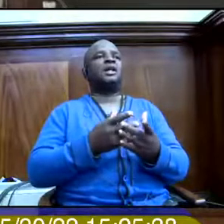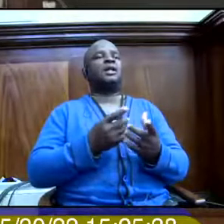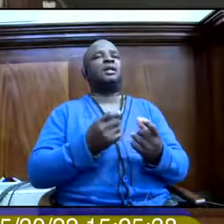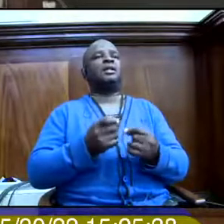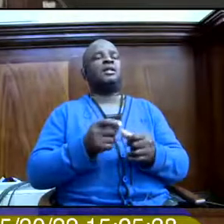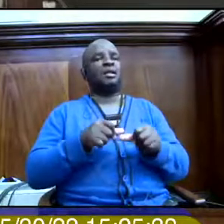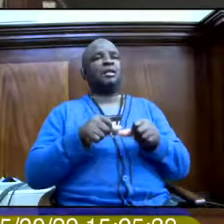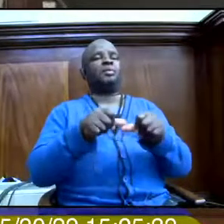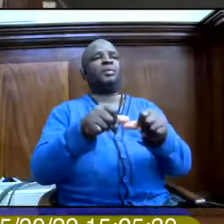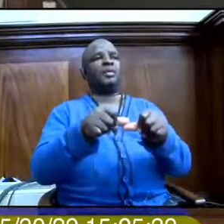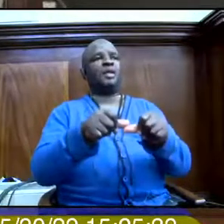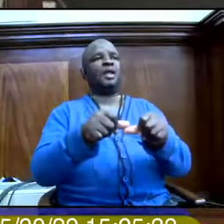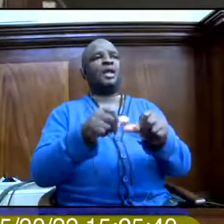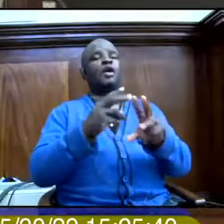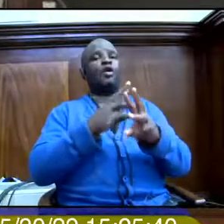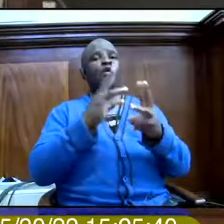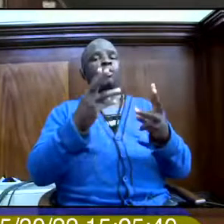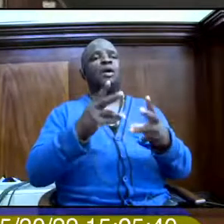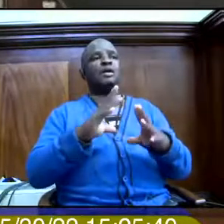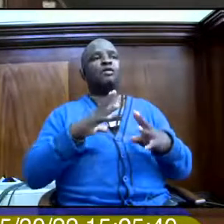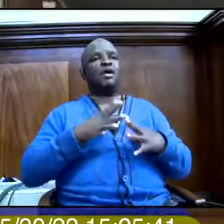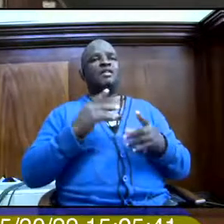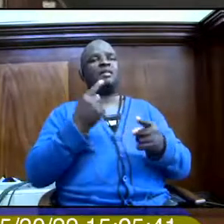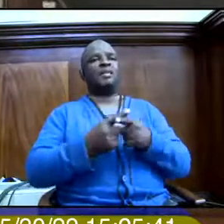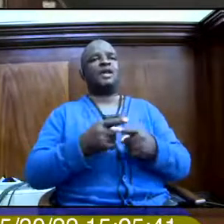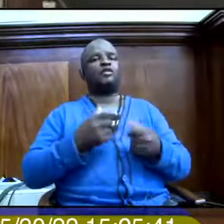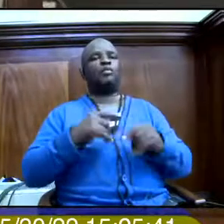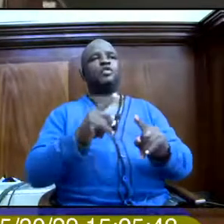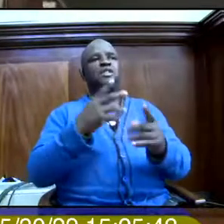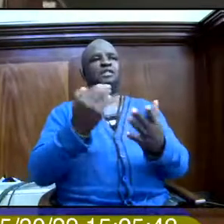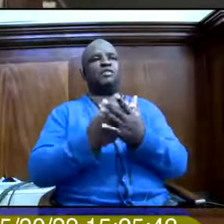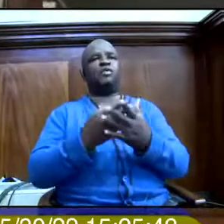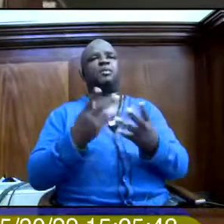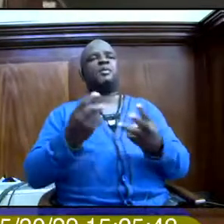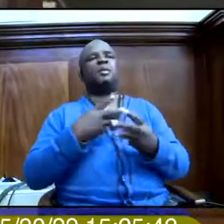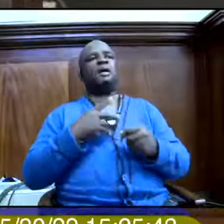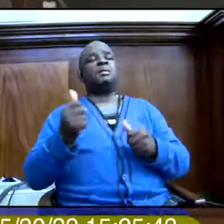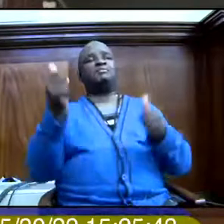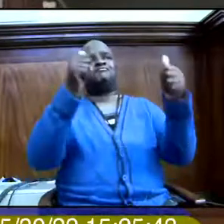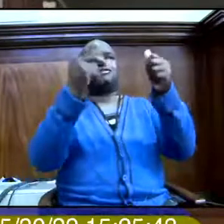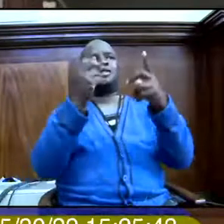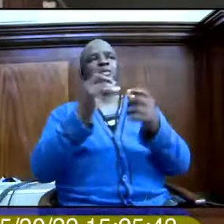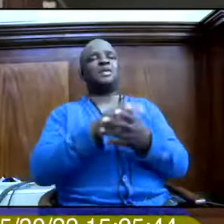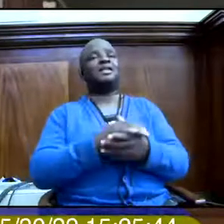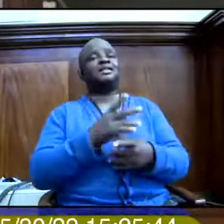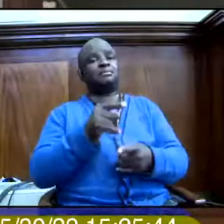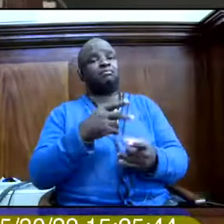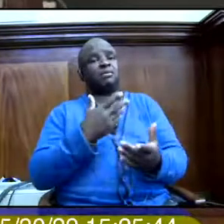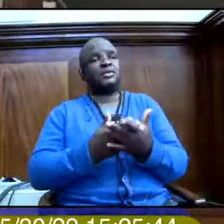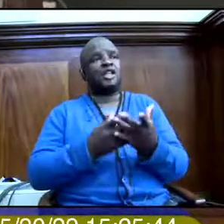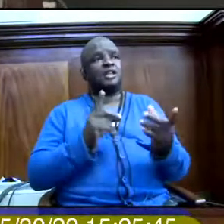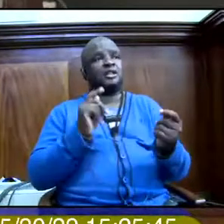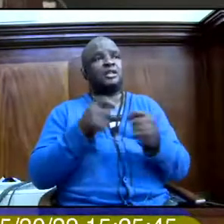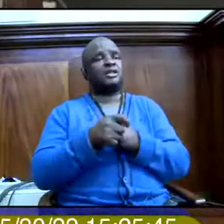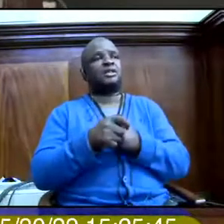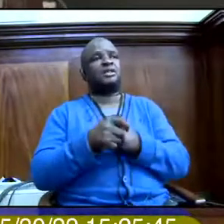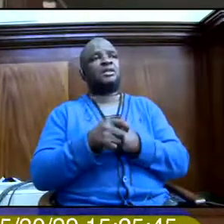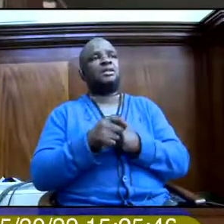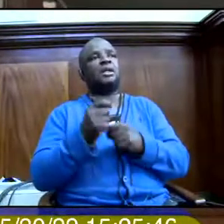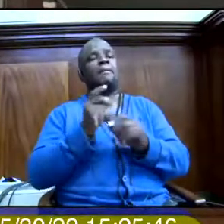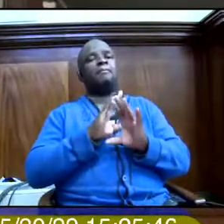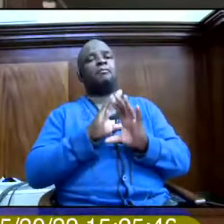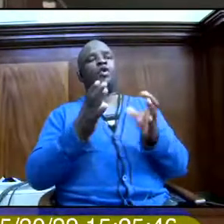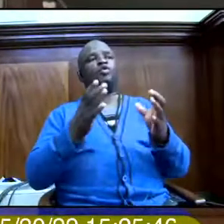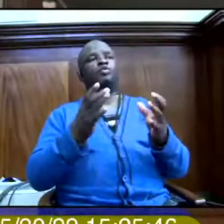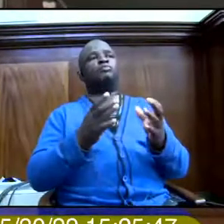maintained the wealth and privilege of the elite this may have been marginally changed by bathroom